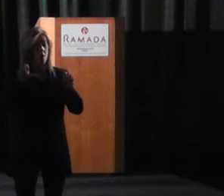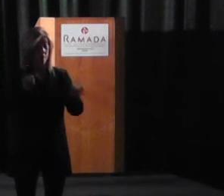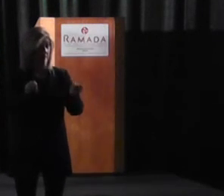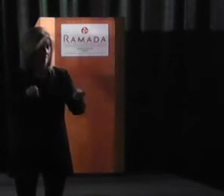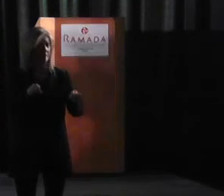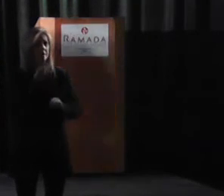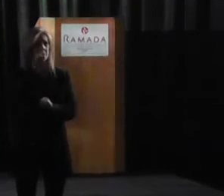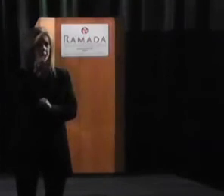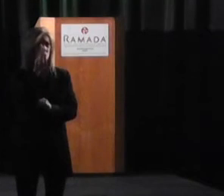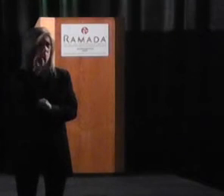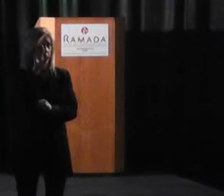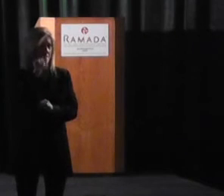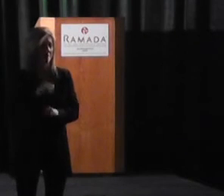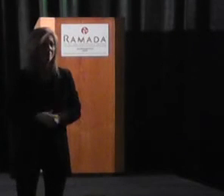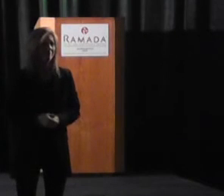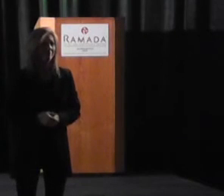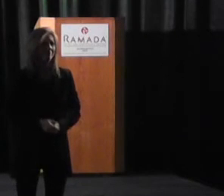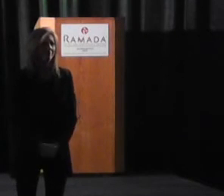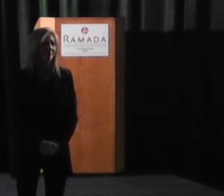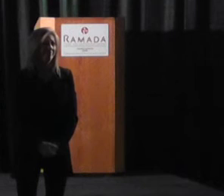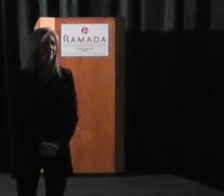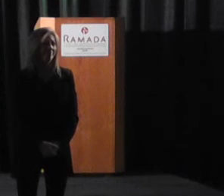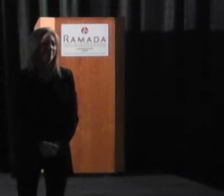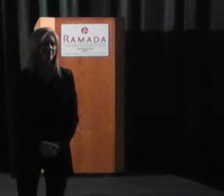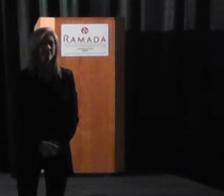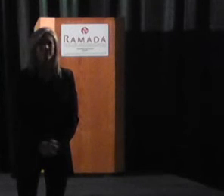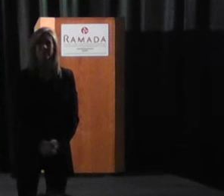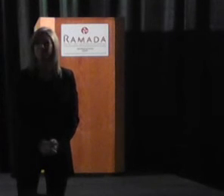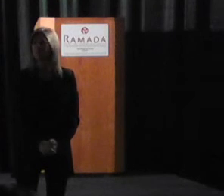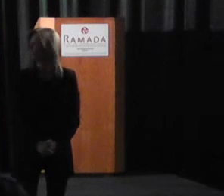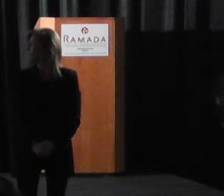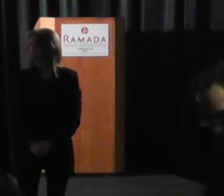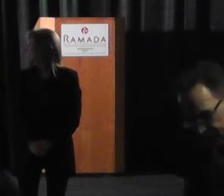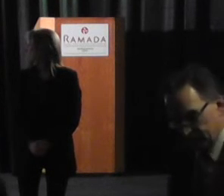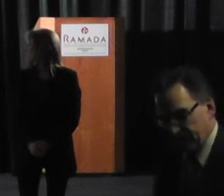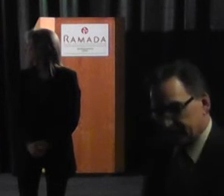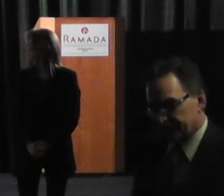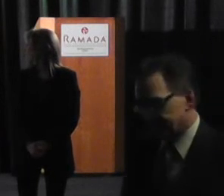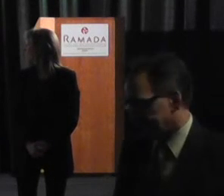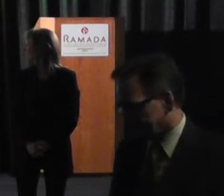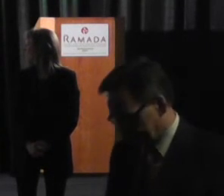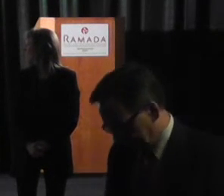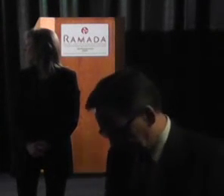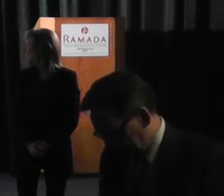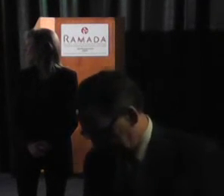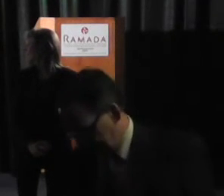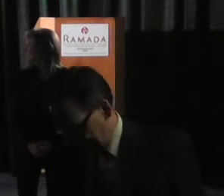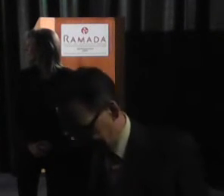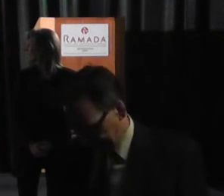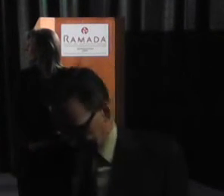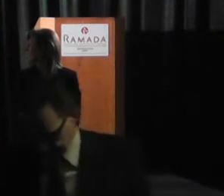Thank you. Oh.